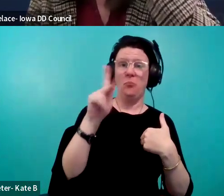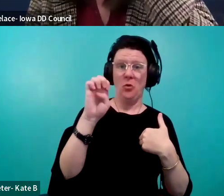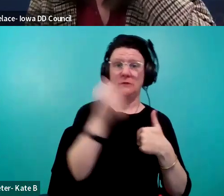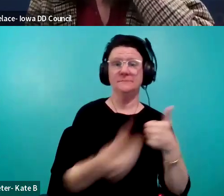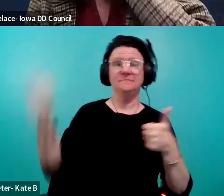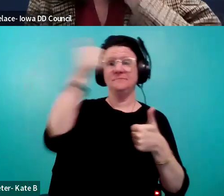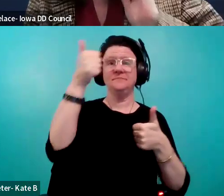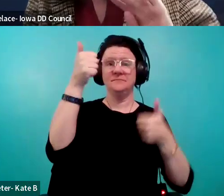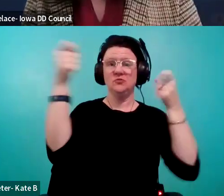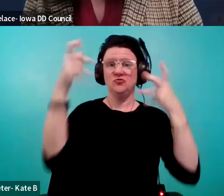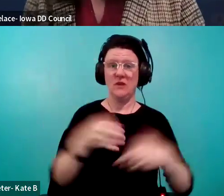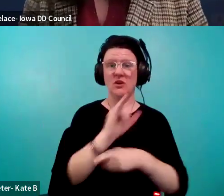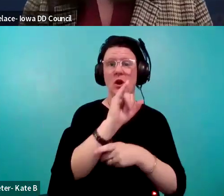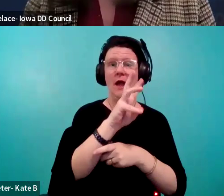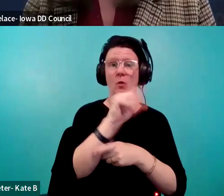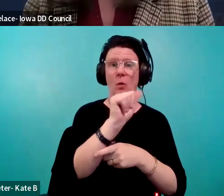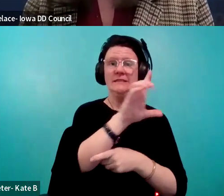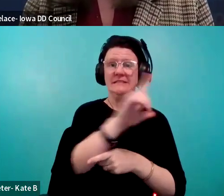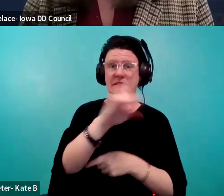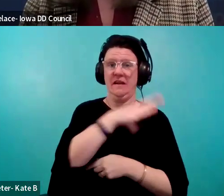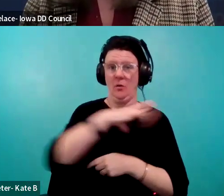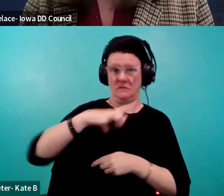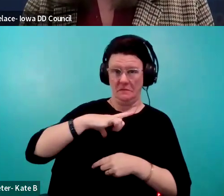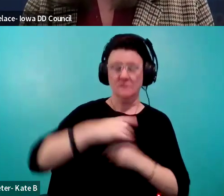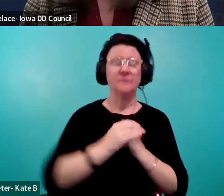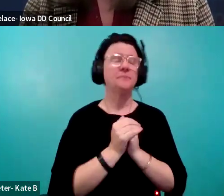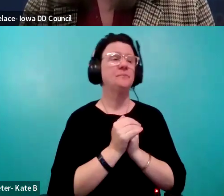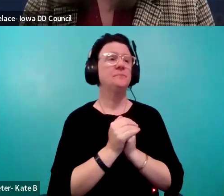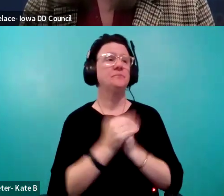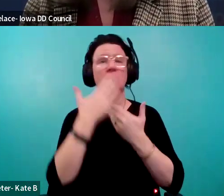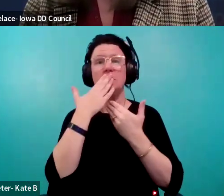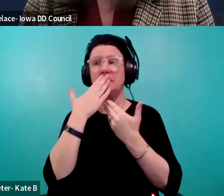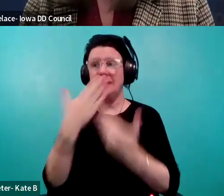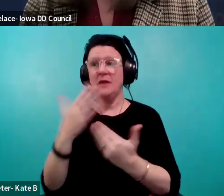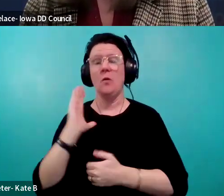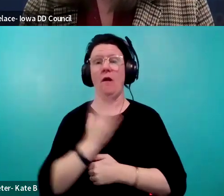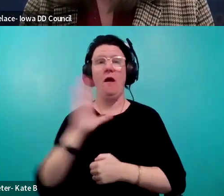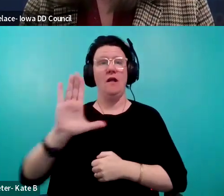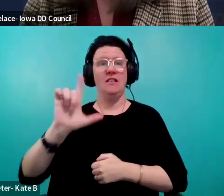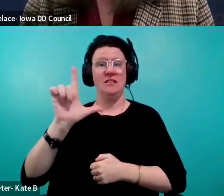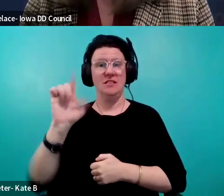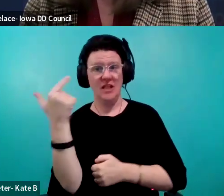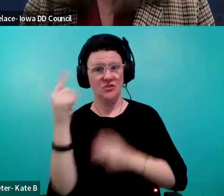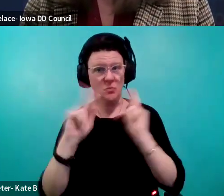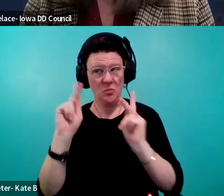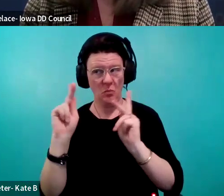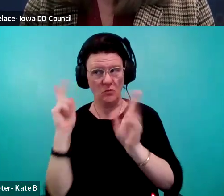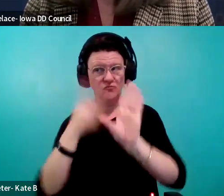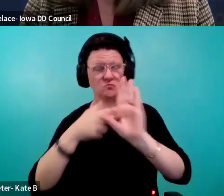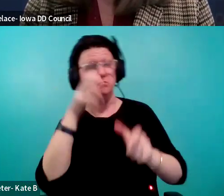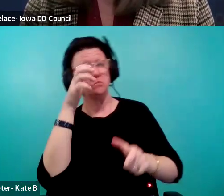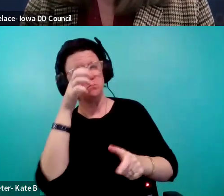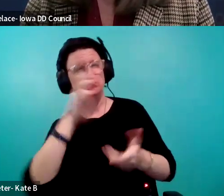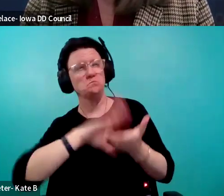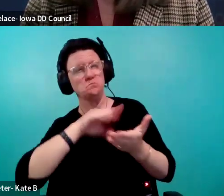Developmental Disabilities Council. I want to give a good thank you to our legislators that are here today to learn a little bit more about